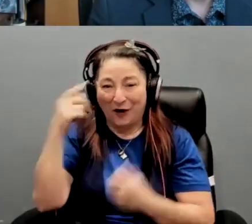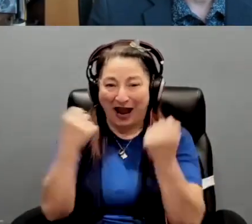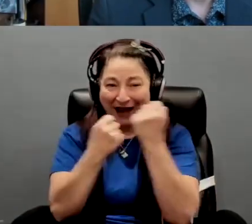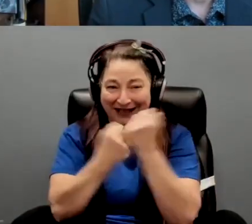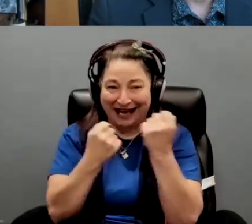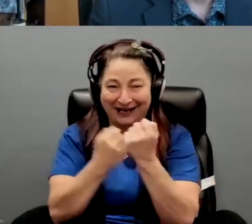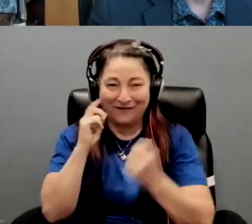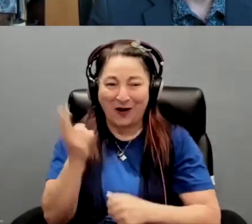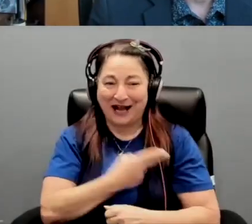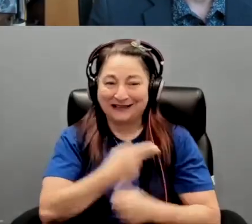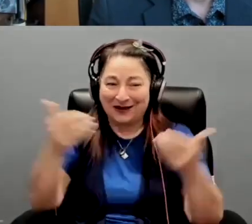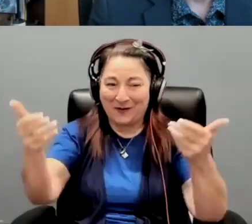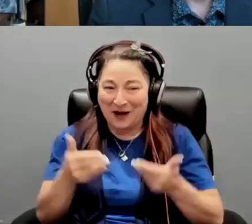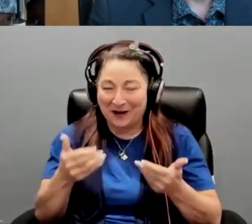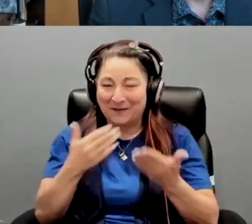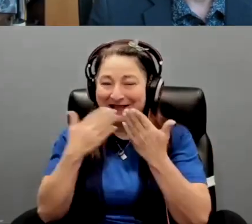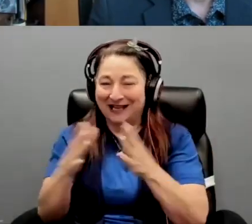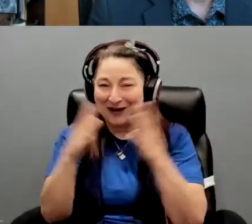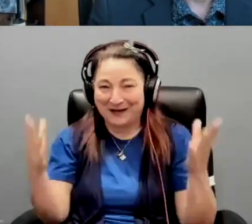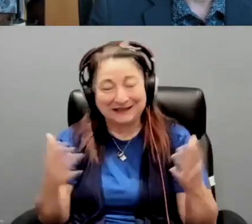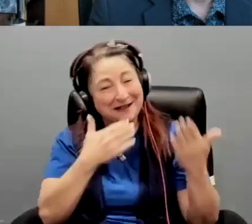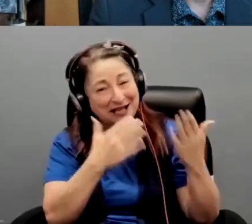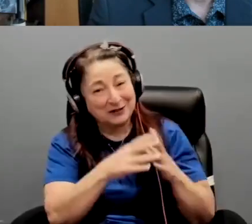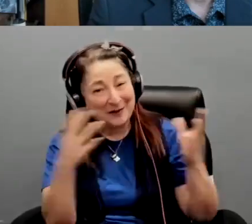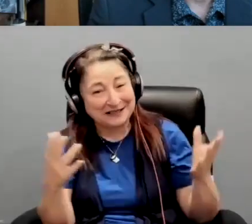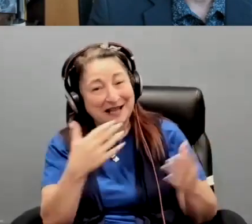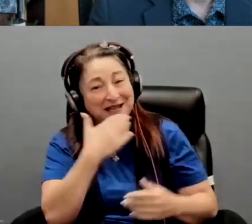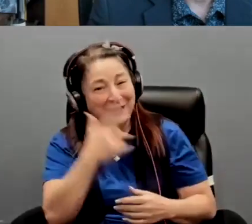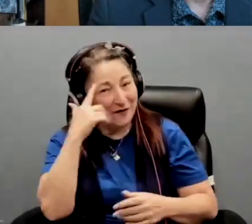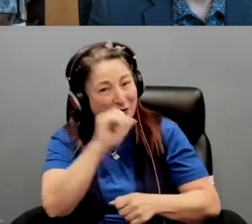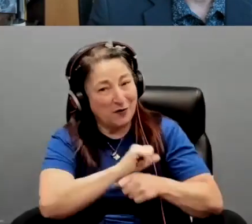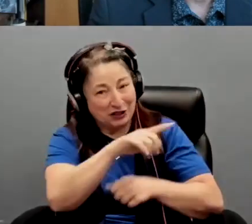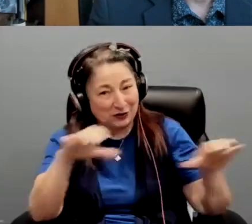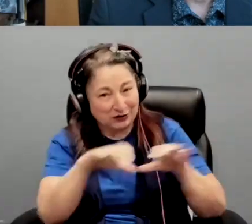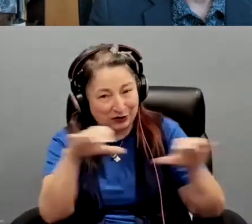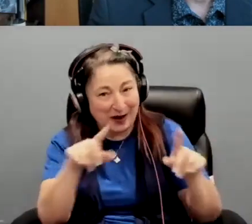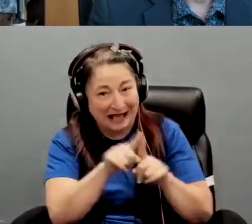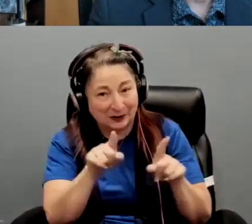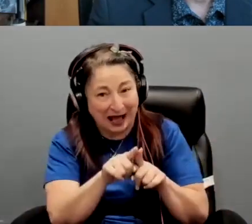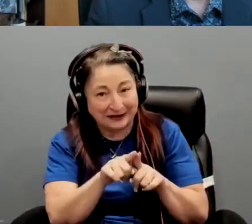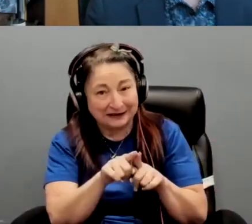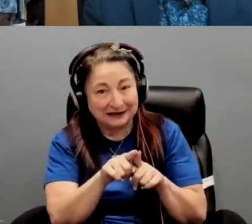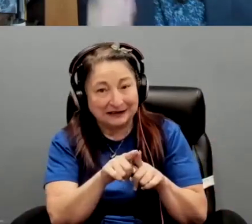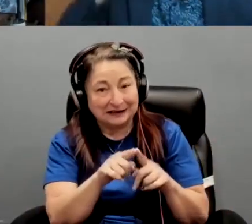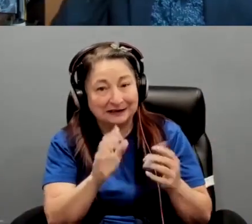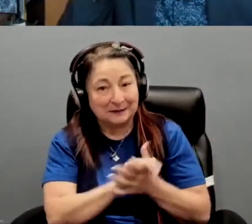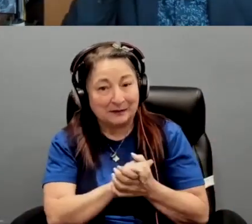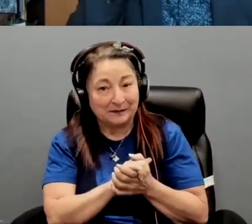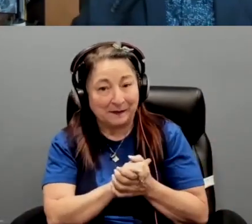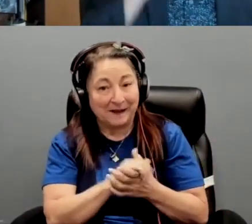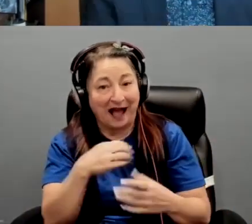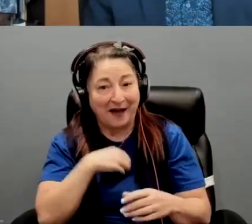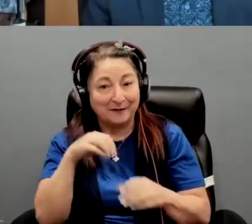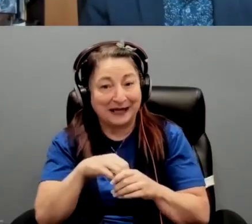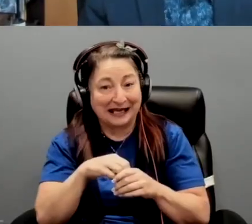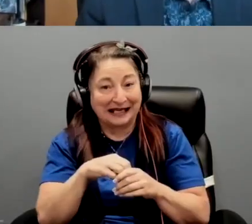So welcome very much. Thank you so much. And thank you for the work you do as well. I've been in the spotlight